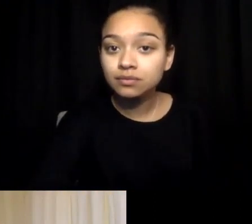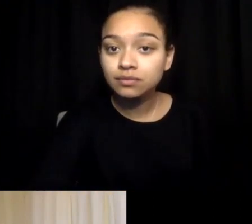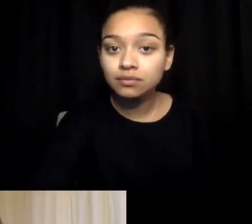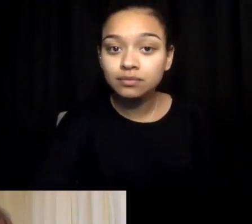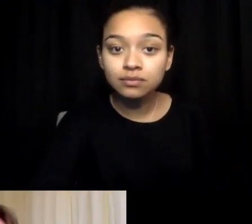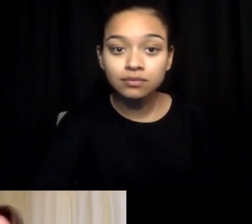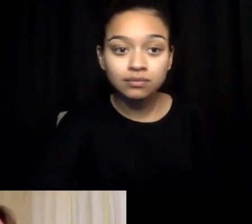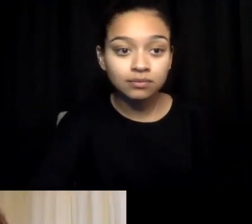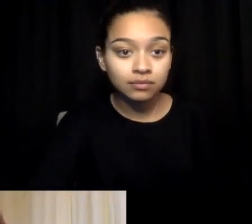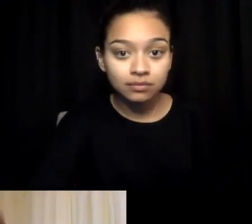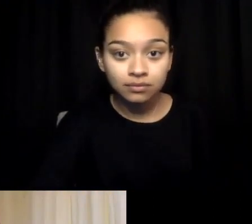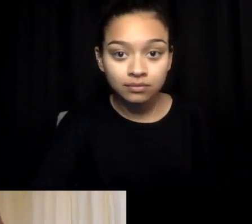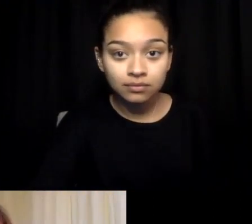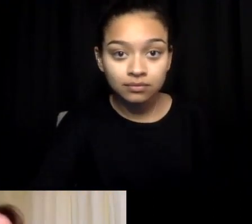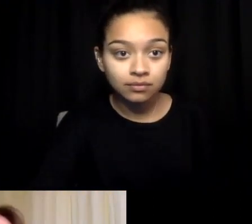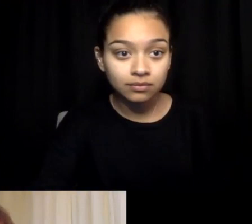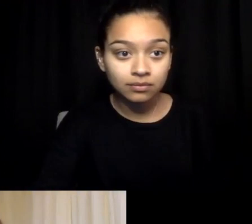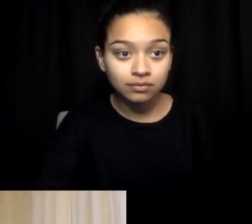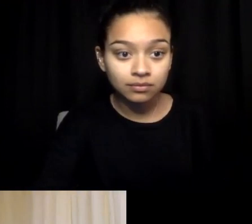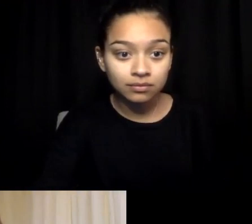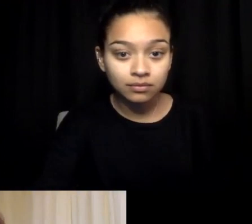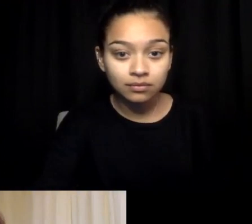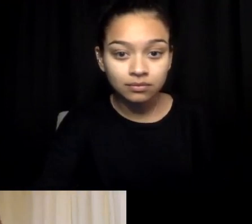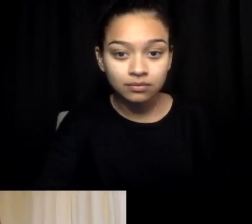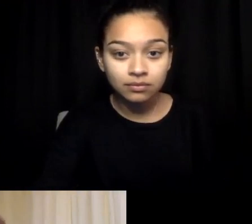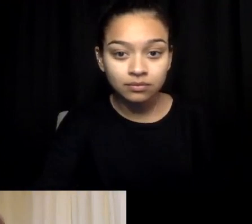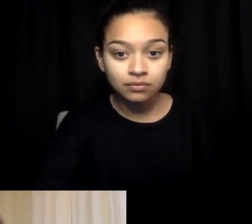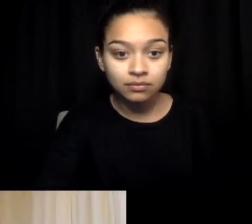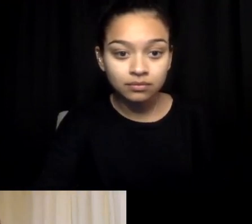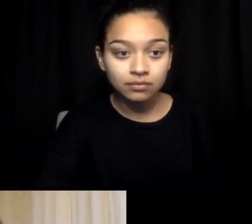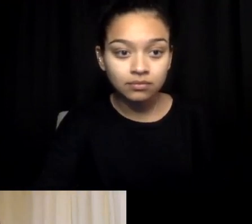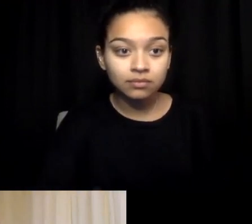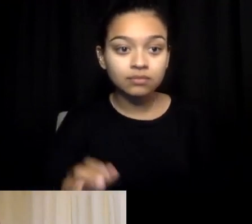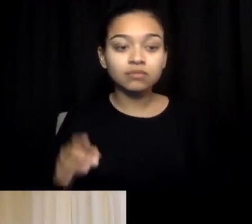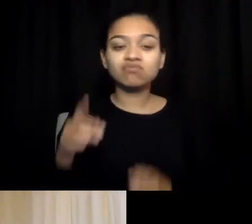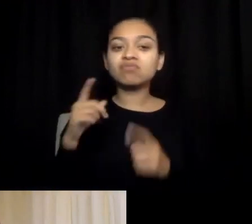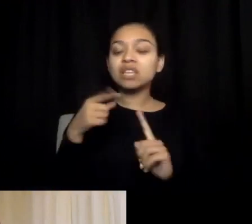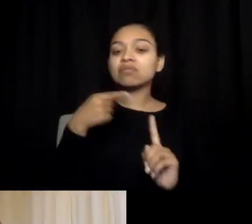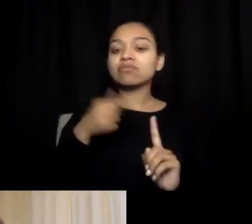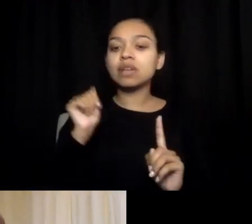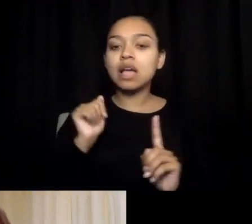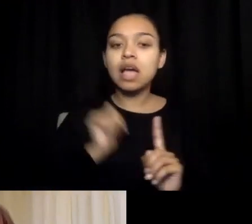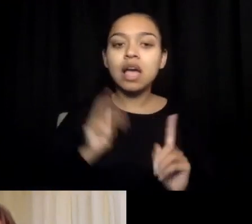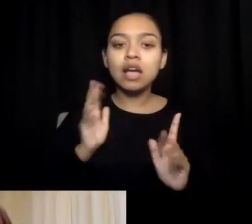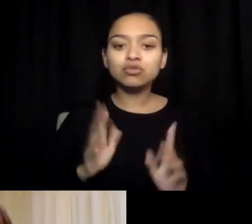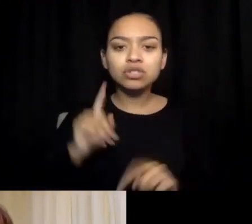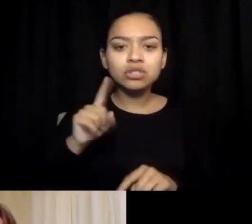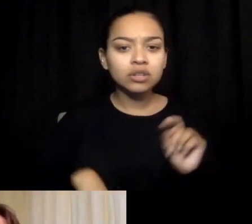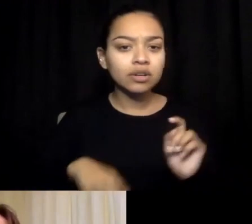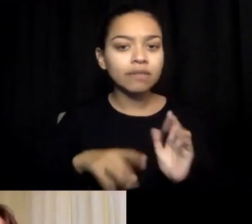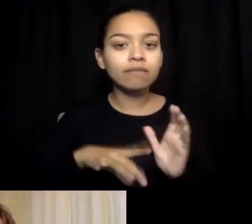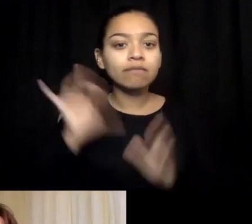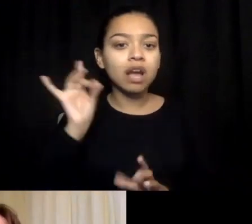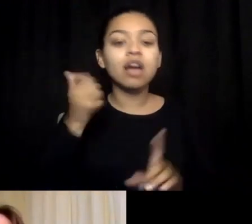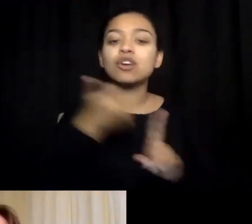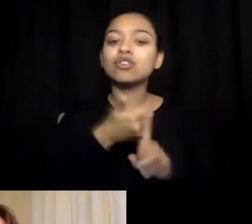The night before it opened. All during rehearsals, previews, she just couldn't quite find herself in the part. Isn't that amazing? You think someone at that level,